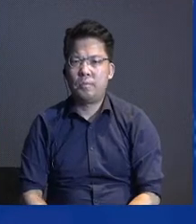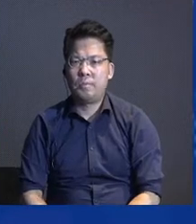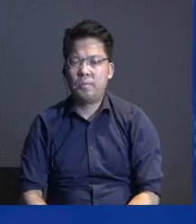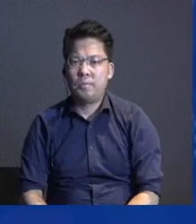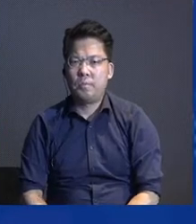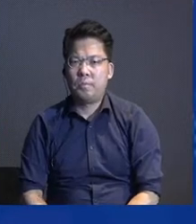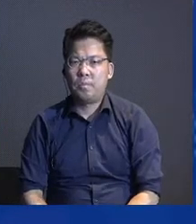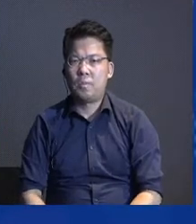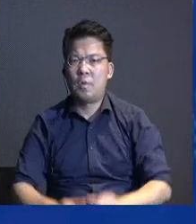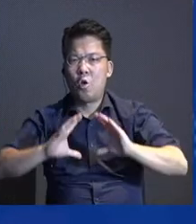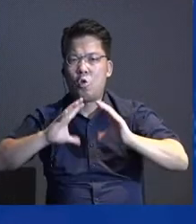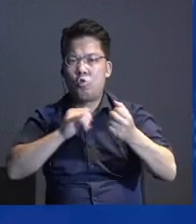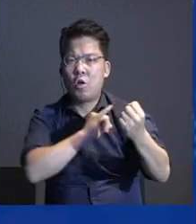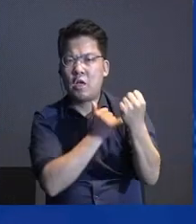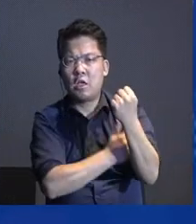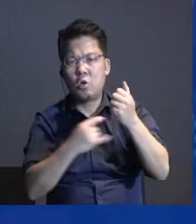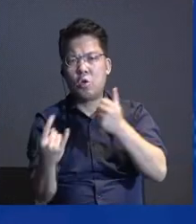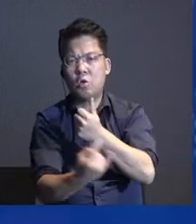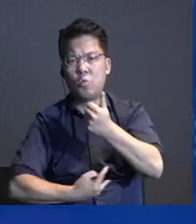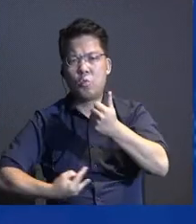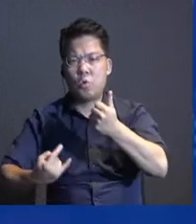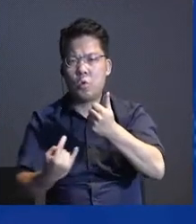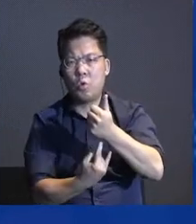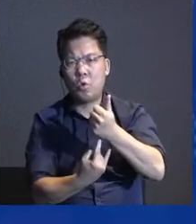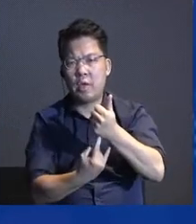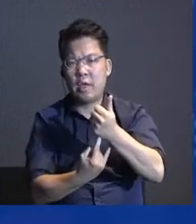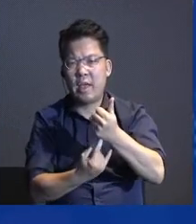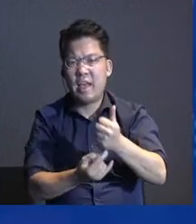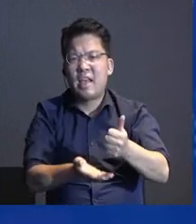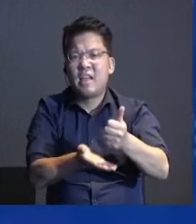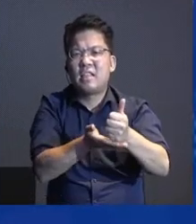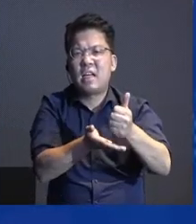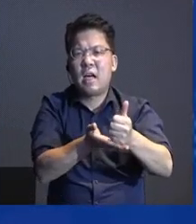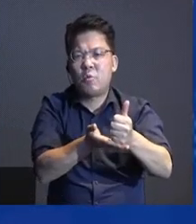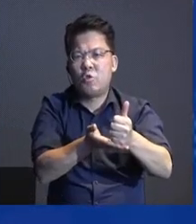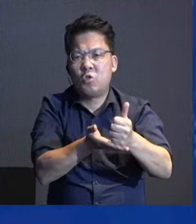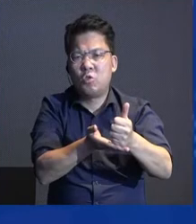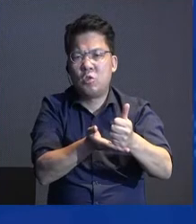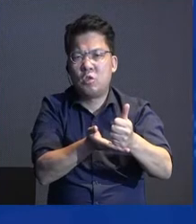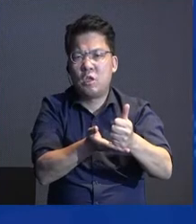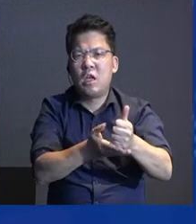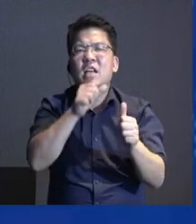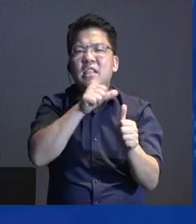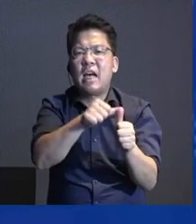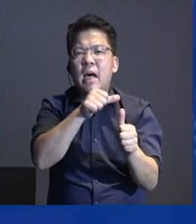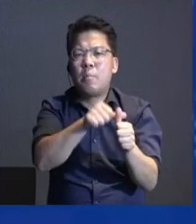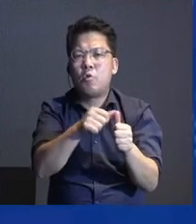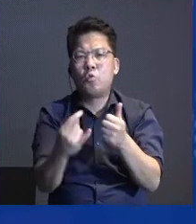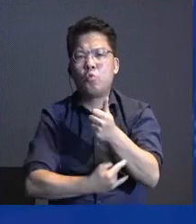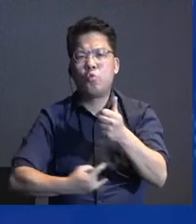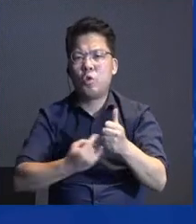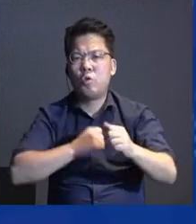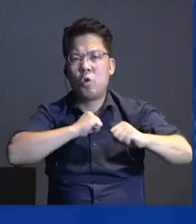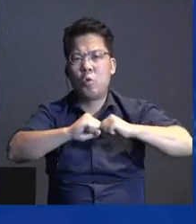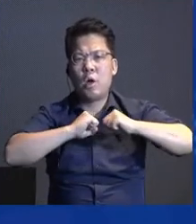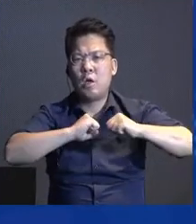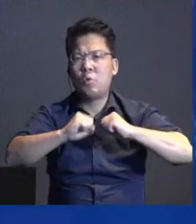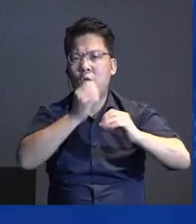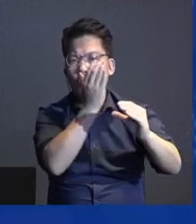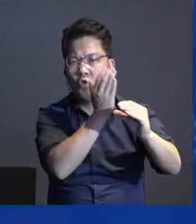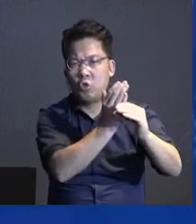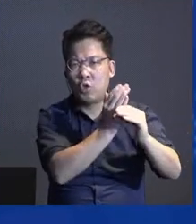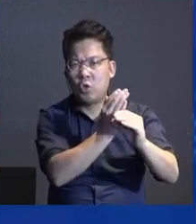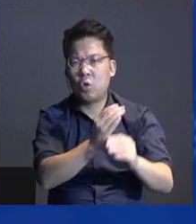Rights Commission in Korea since 2015, and has joined ASEM Global Aging Center in Korea as a board member